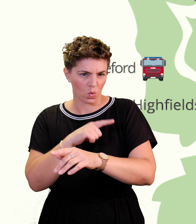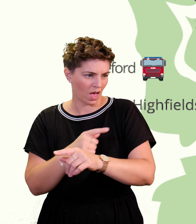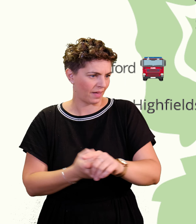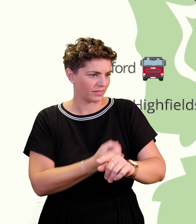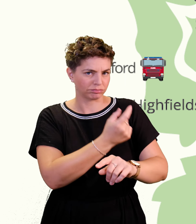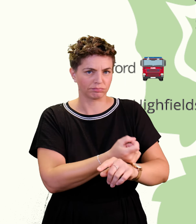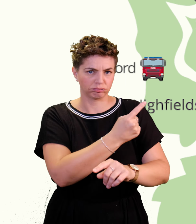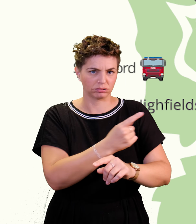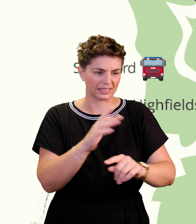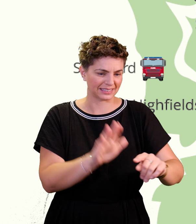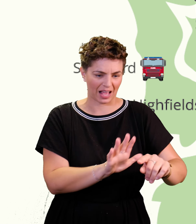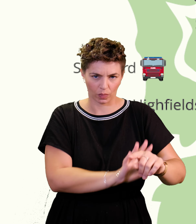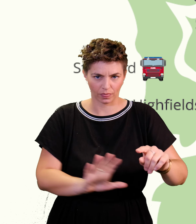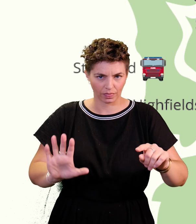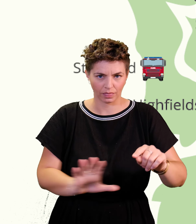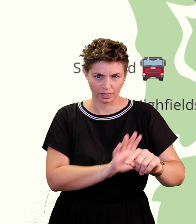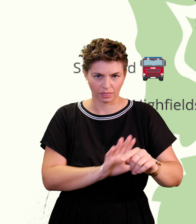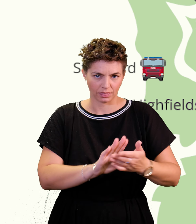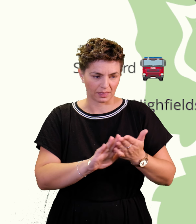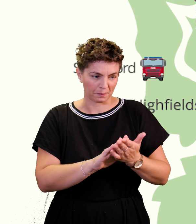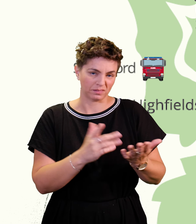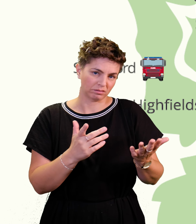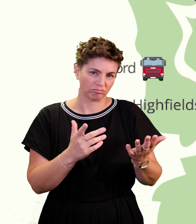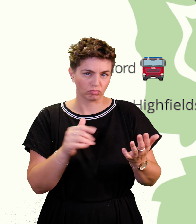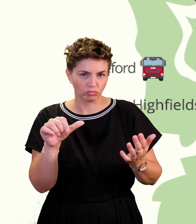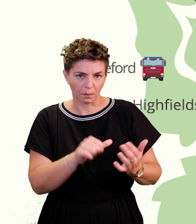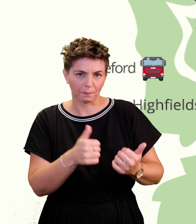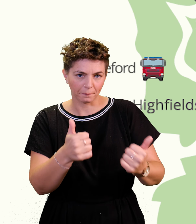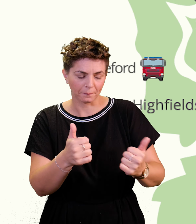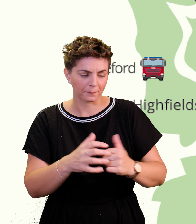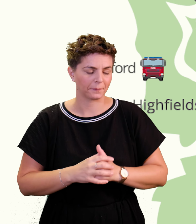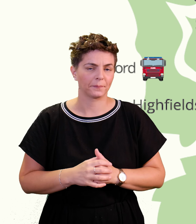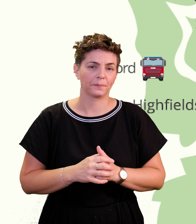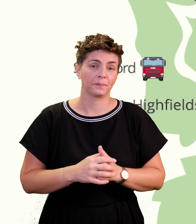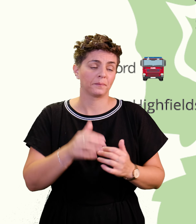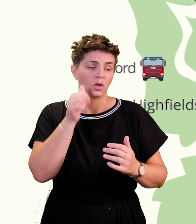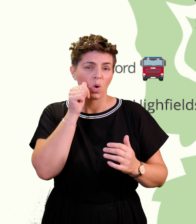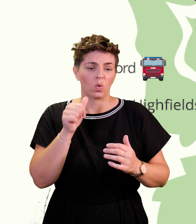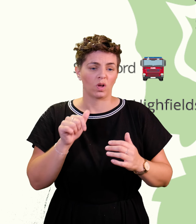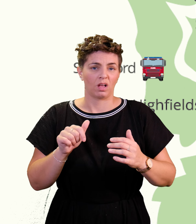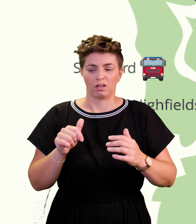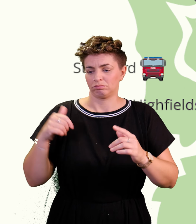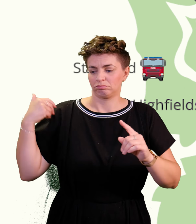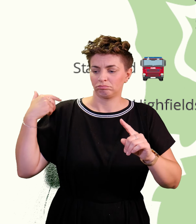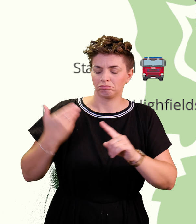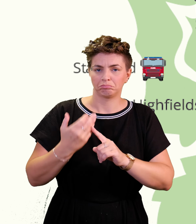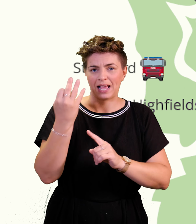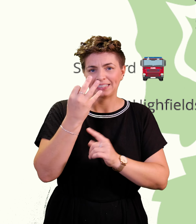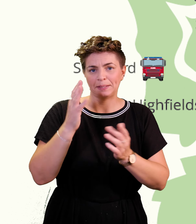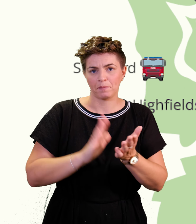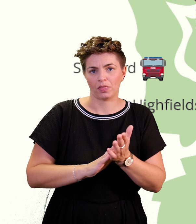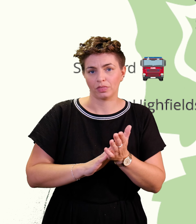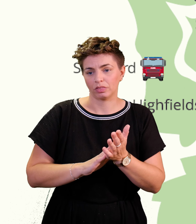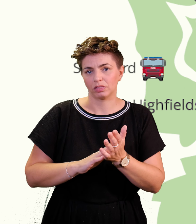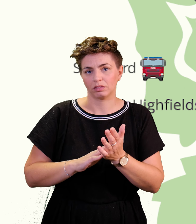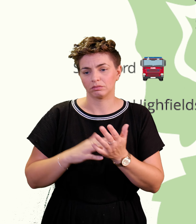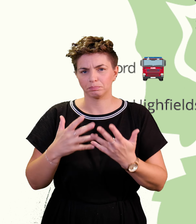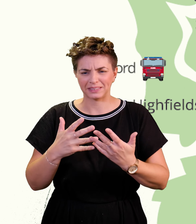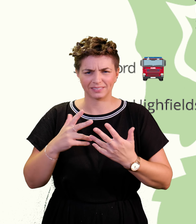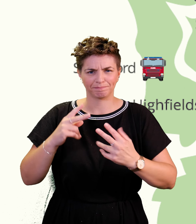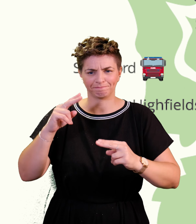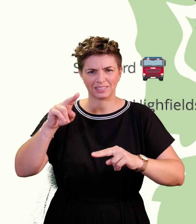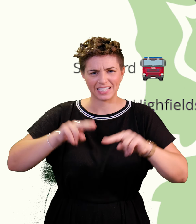calls or the time of response that will be required. And what I would say in those areas, in the last 18 months this work has been based